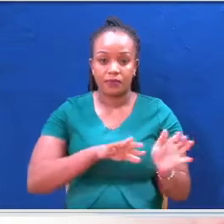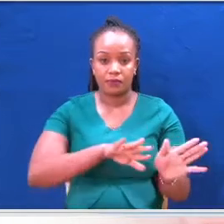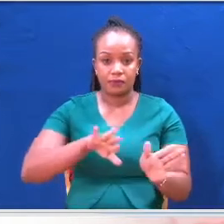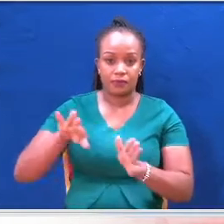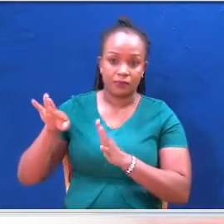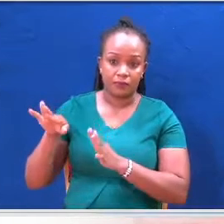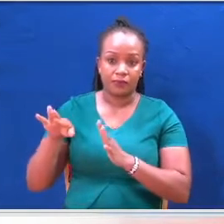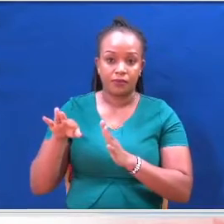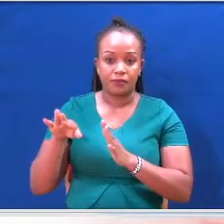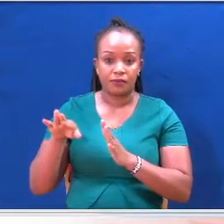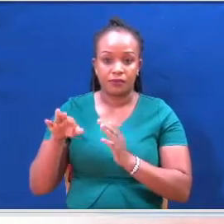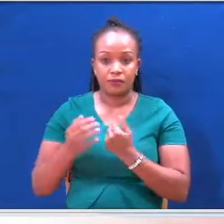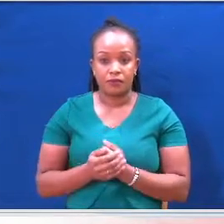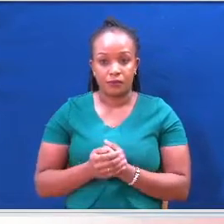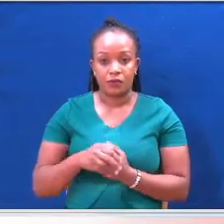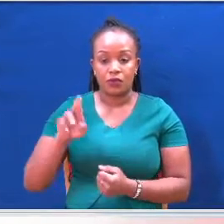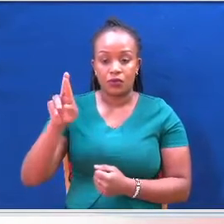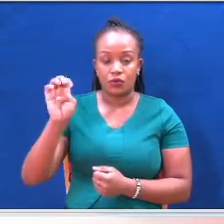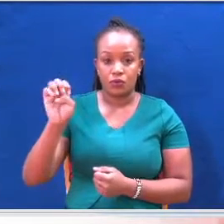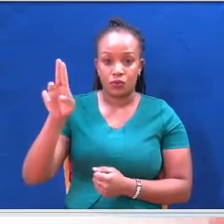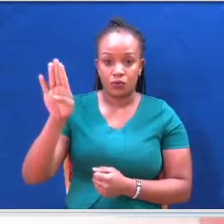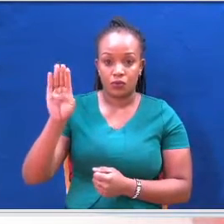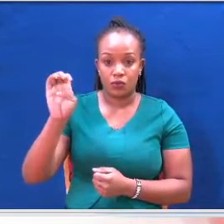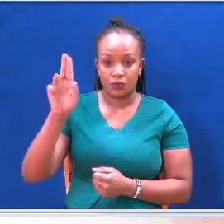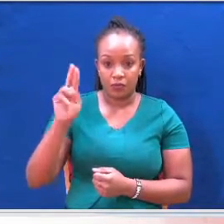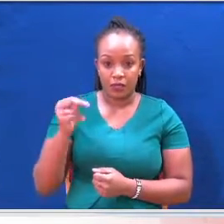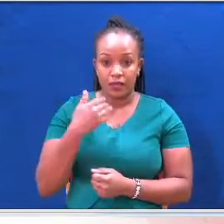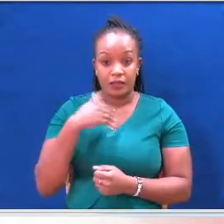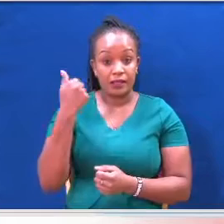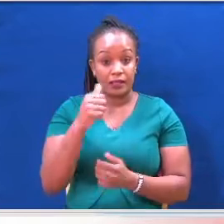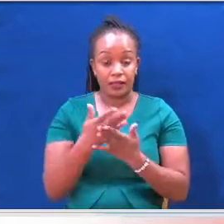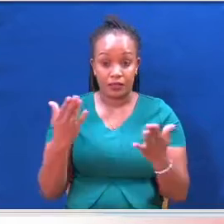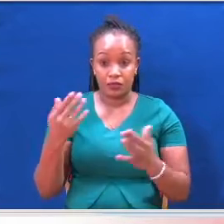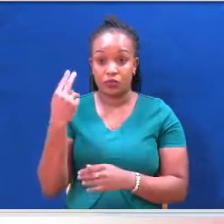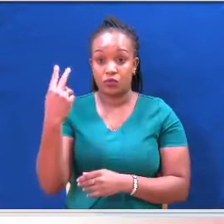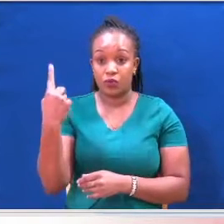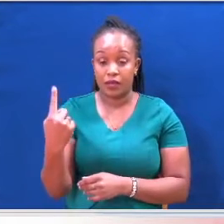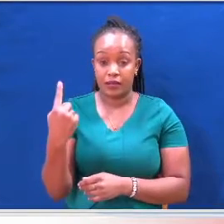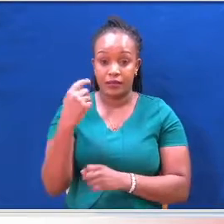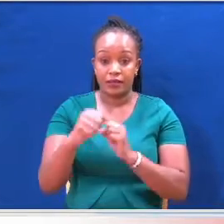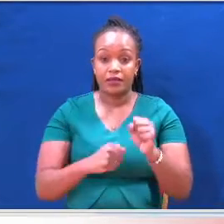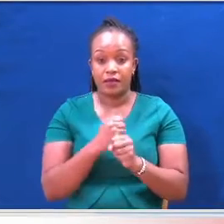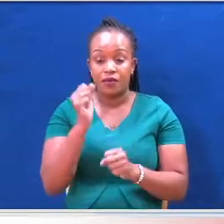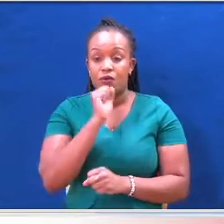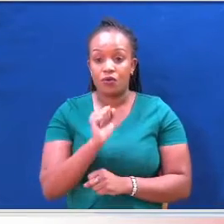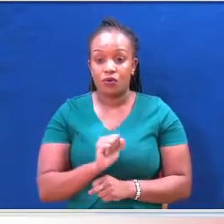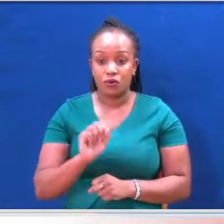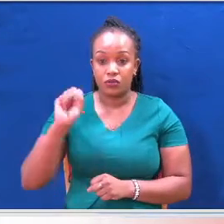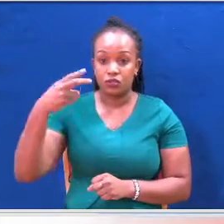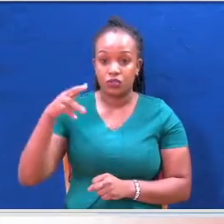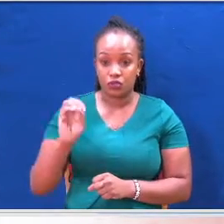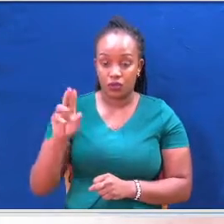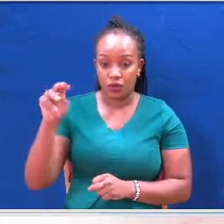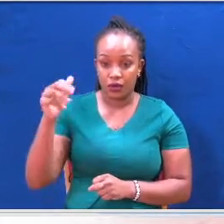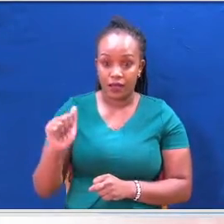Does the name Nosizi Ruben Dube bring any bells? She's the 21-year-old stateless Shona girl who made